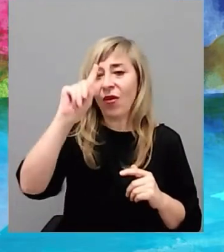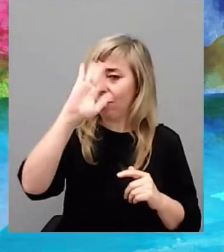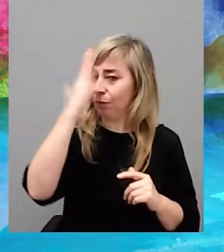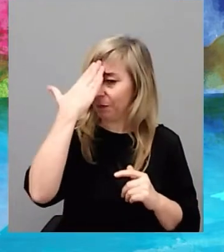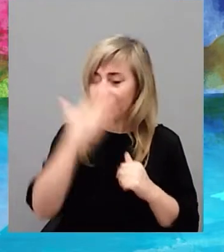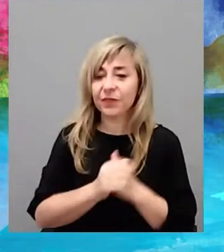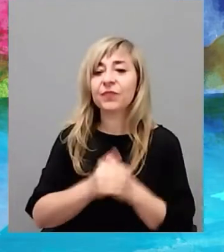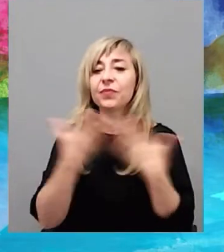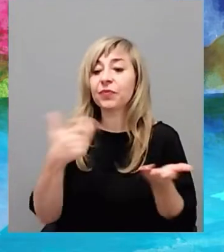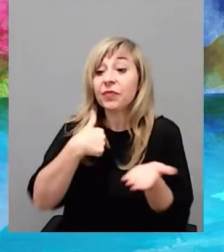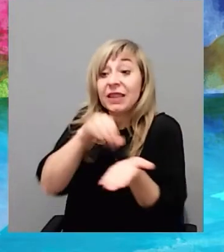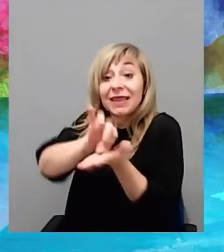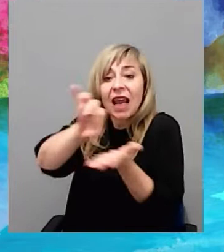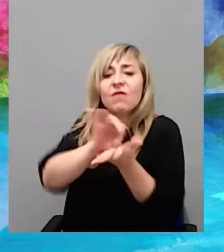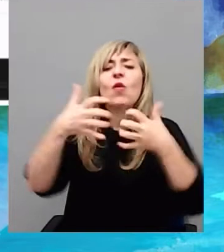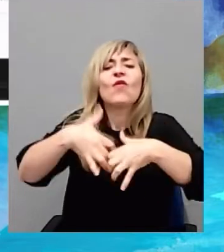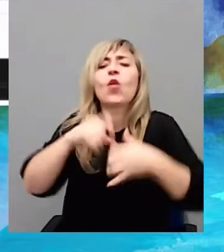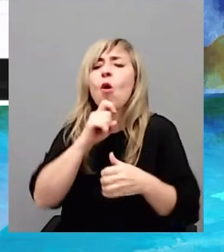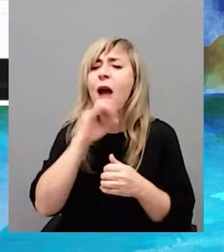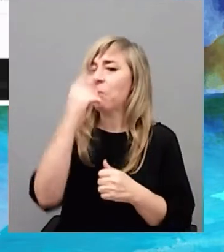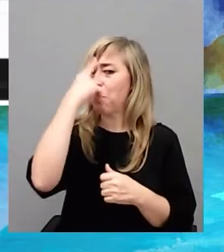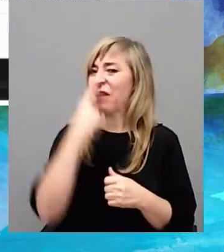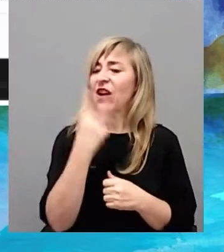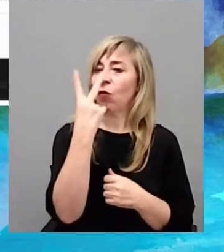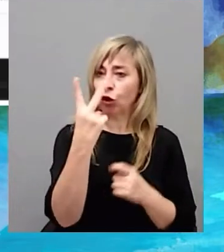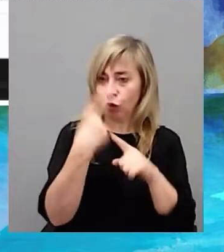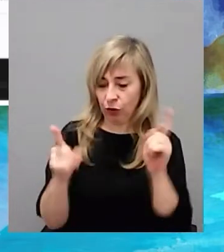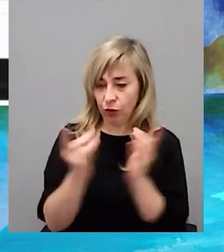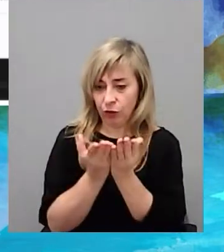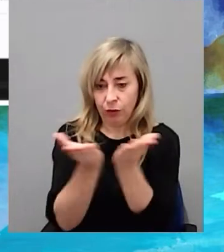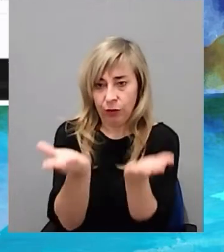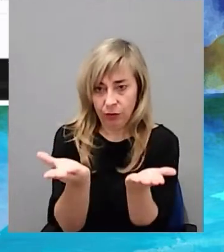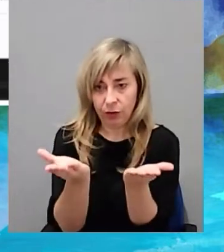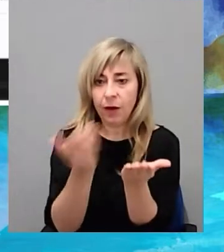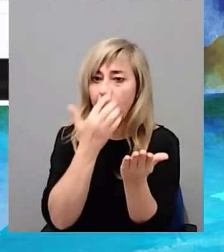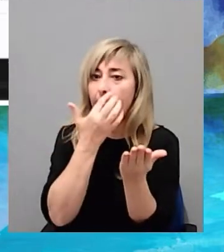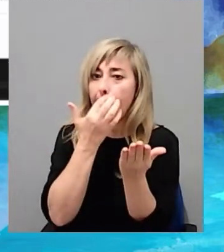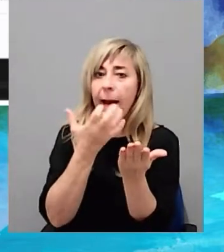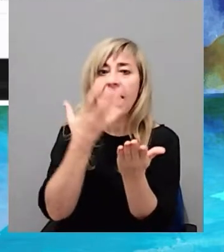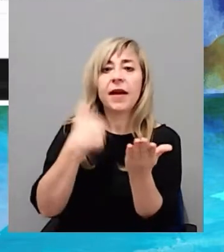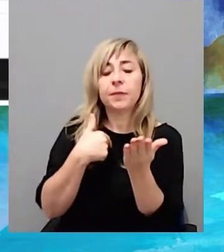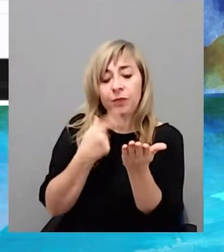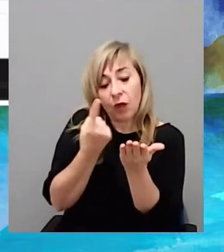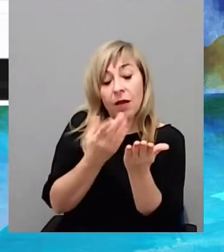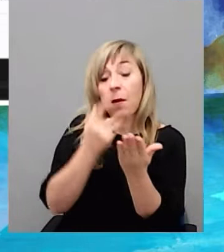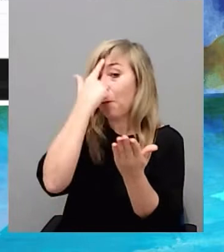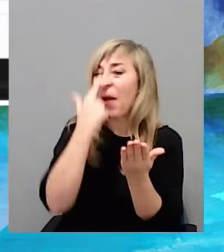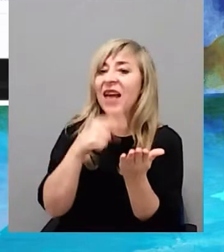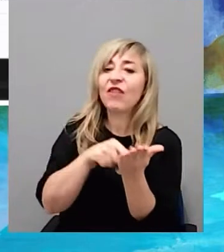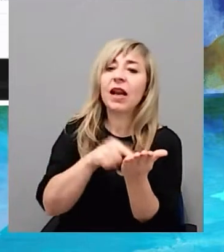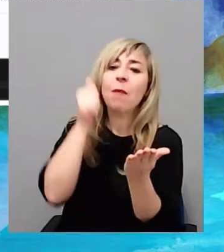how does our service work? We have 2 types of profiles. One is a technical